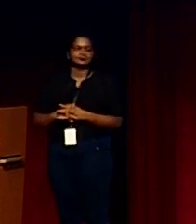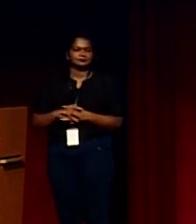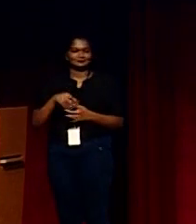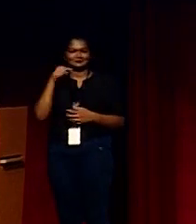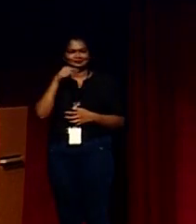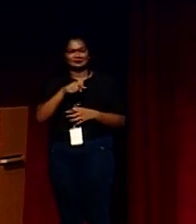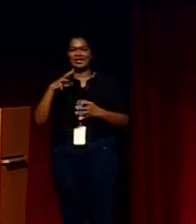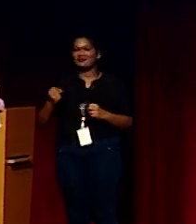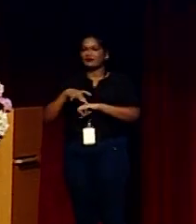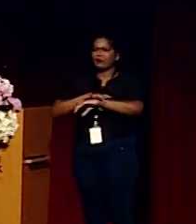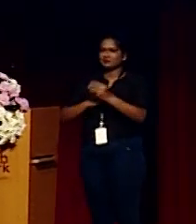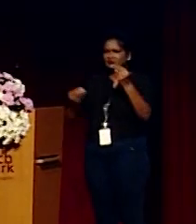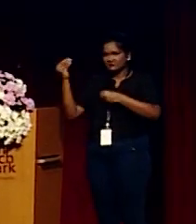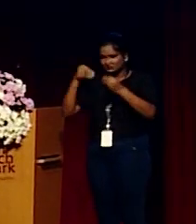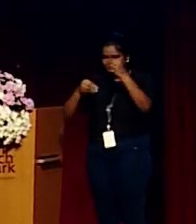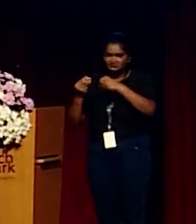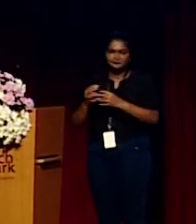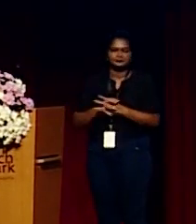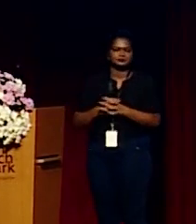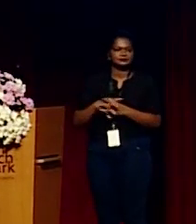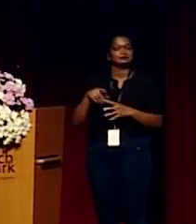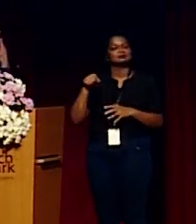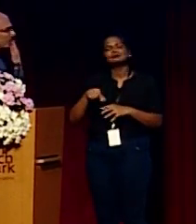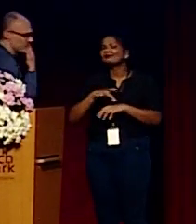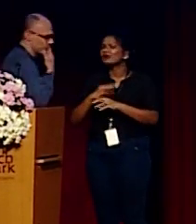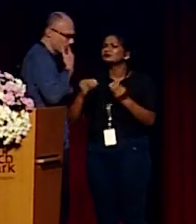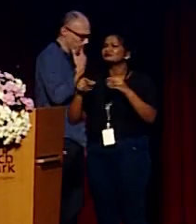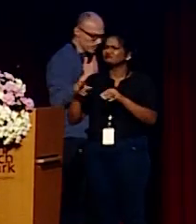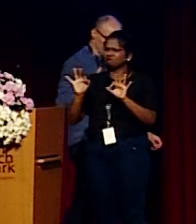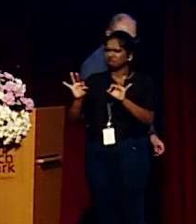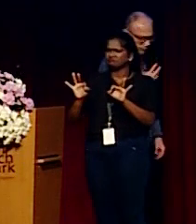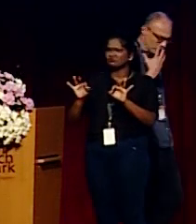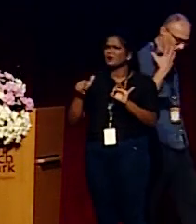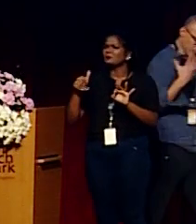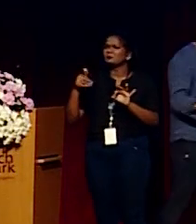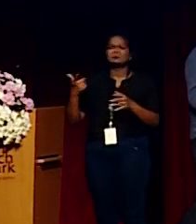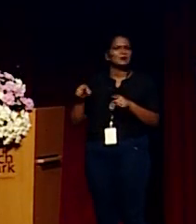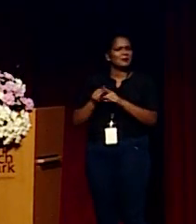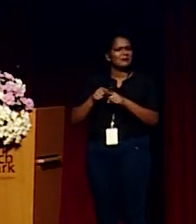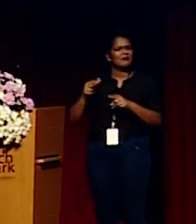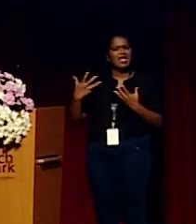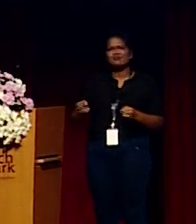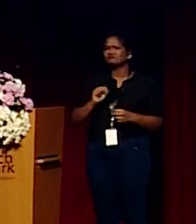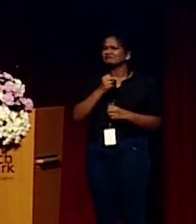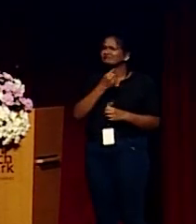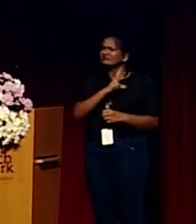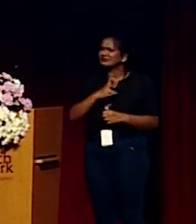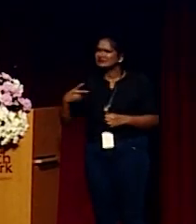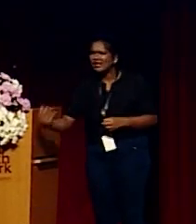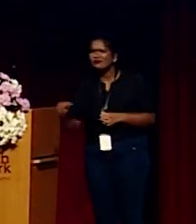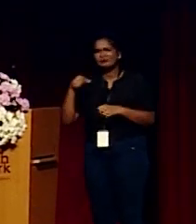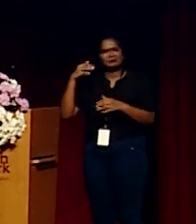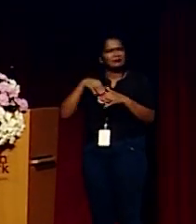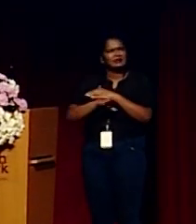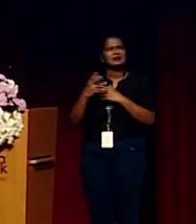So this is chemistry. And chemistry is nice, because chemistry, they've got a lot of rules, and in many ways, although